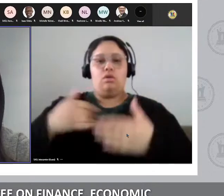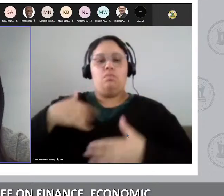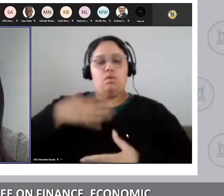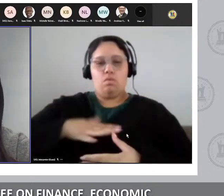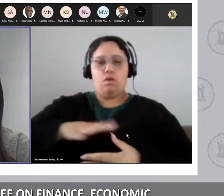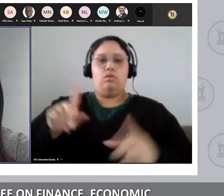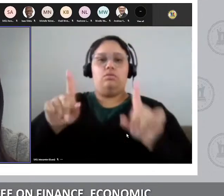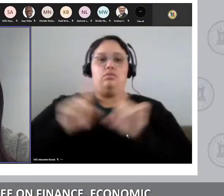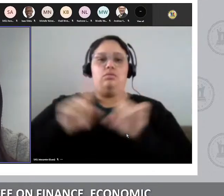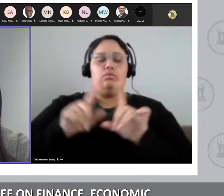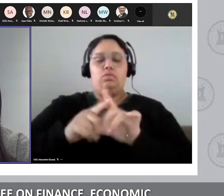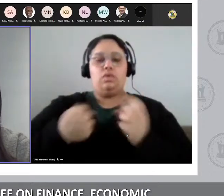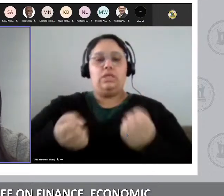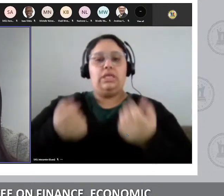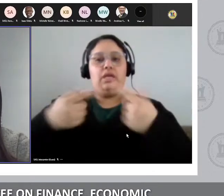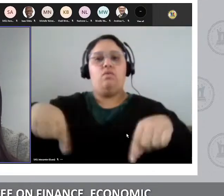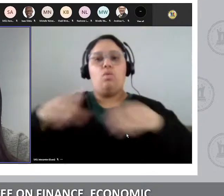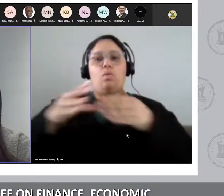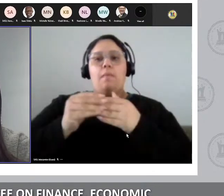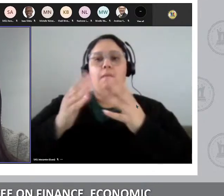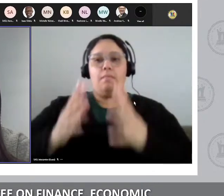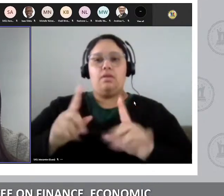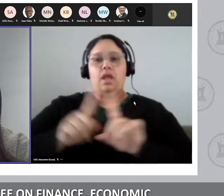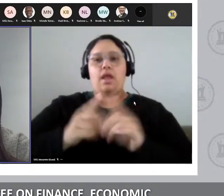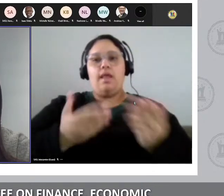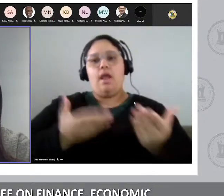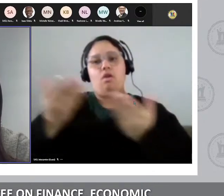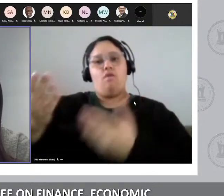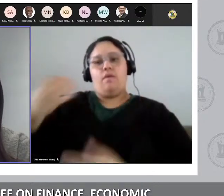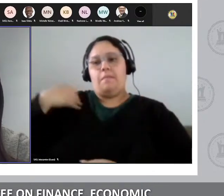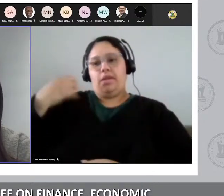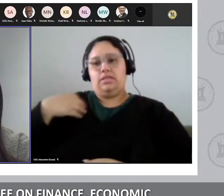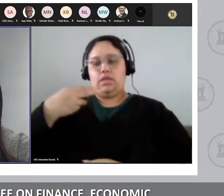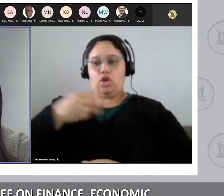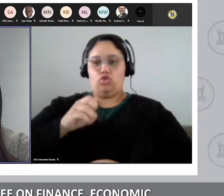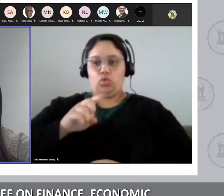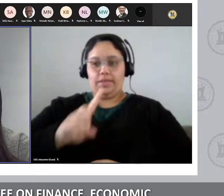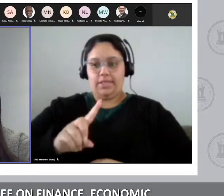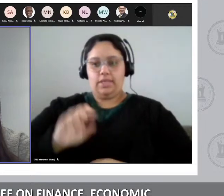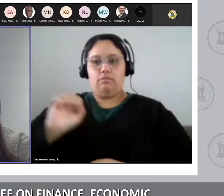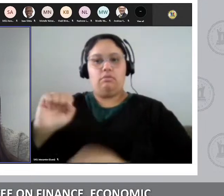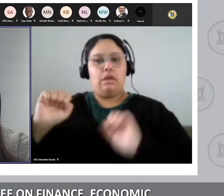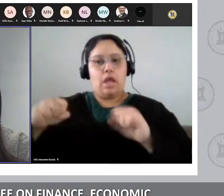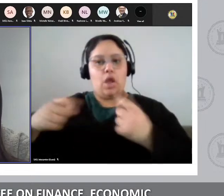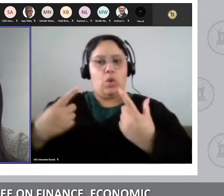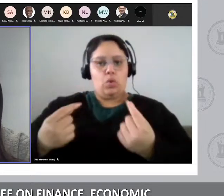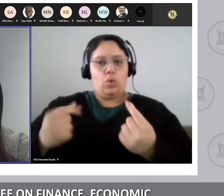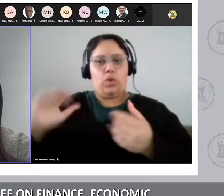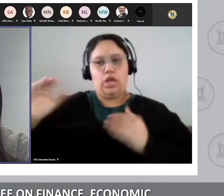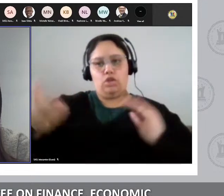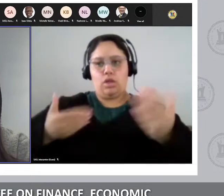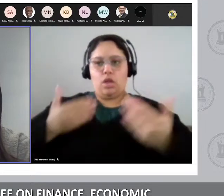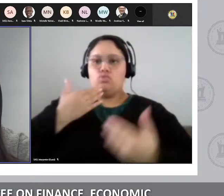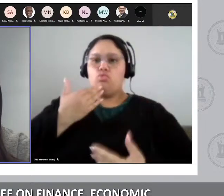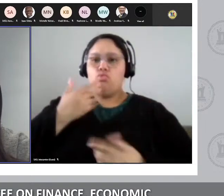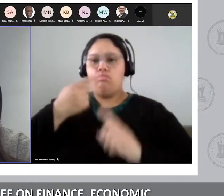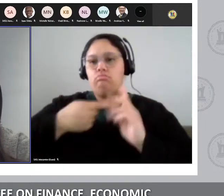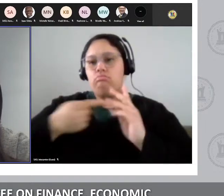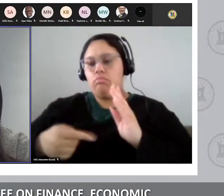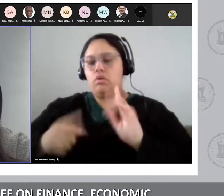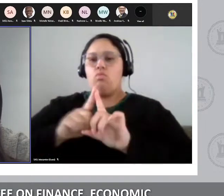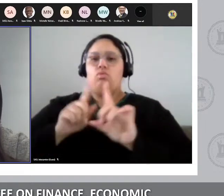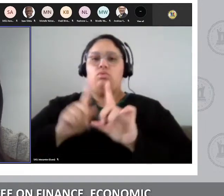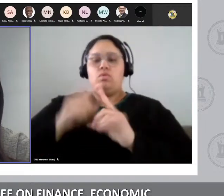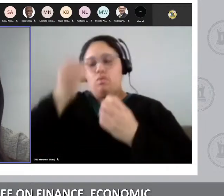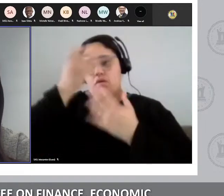like to give our members and then hand over to the Minister and HOD so that we can do some introductions. And